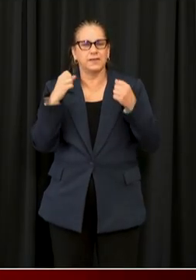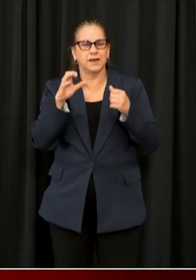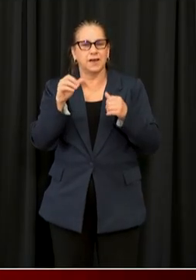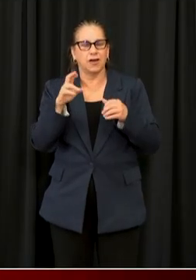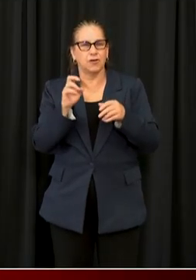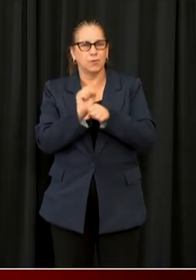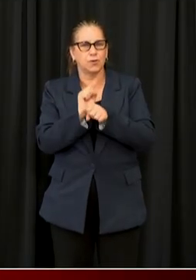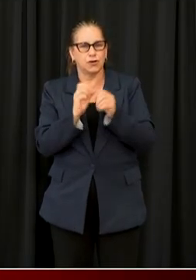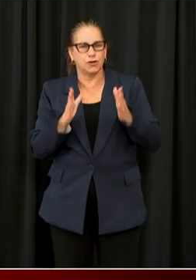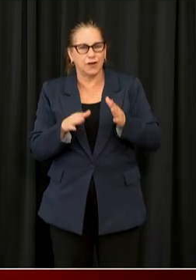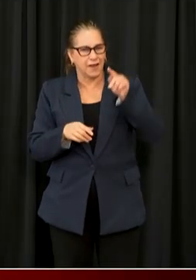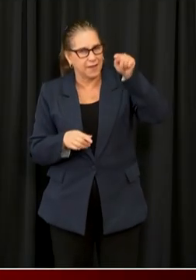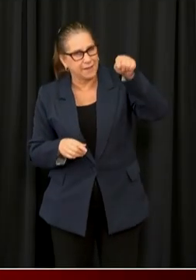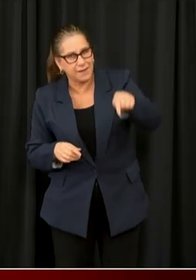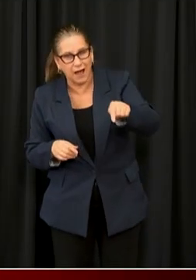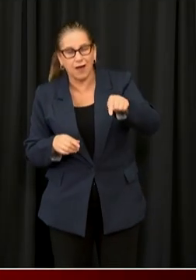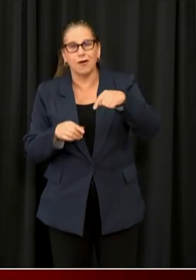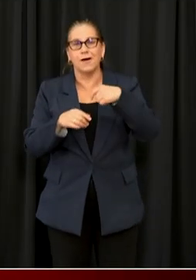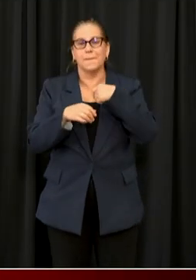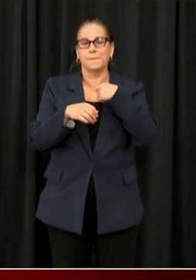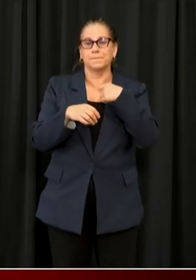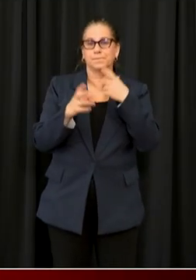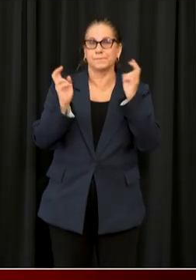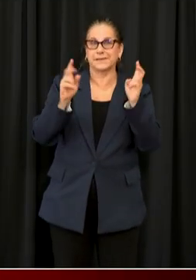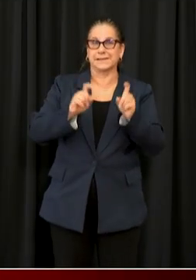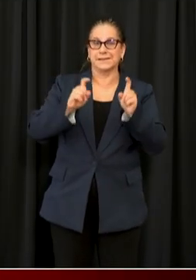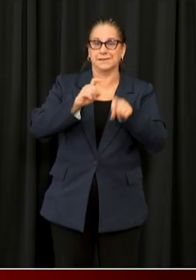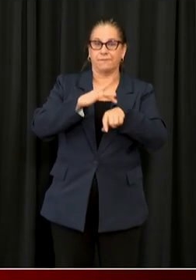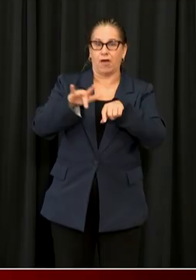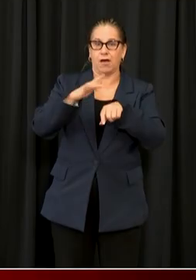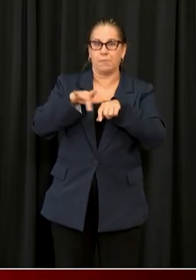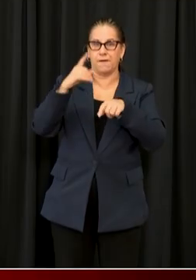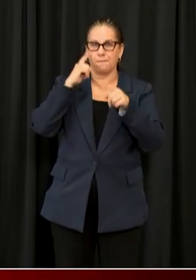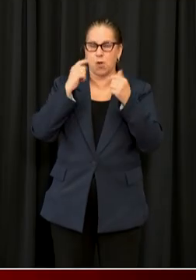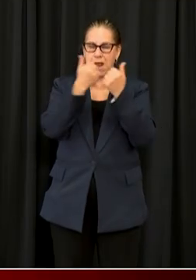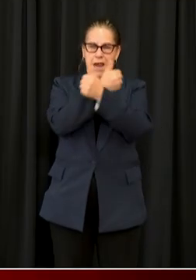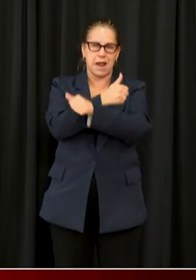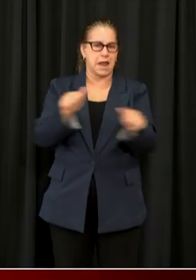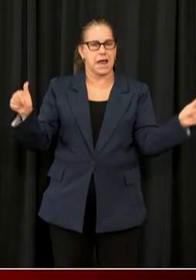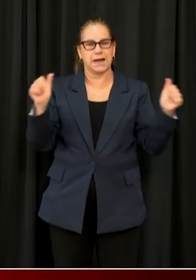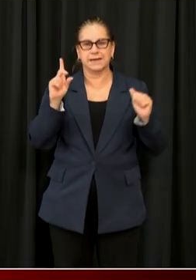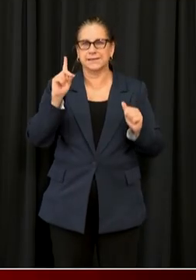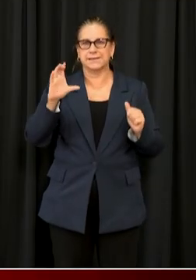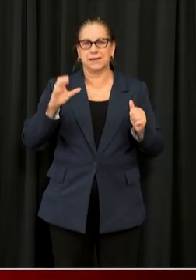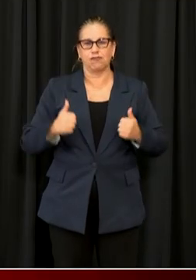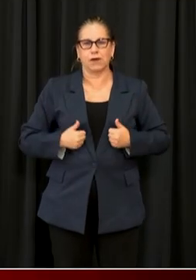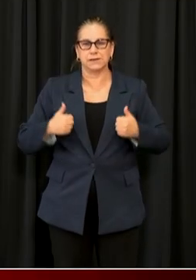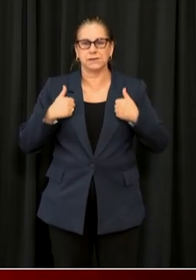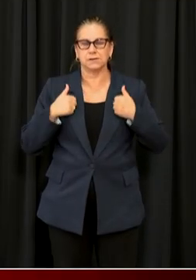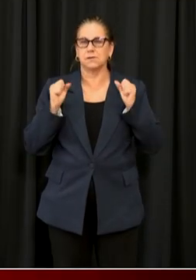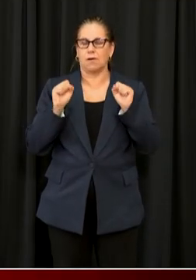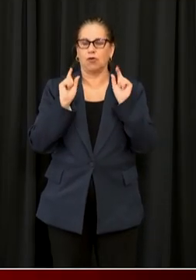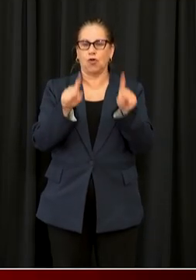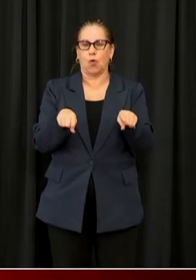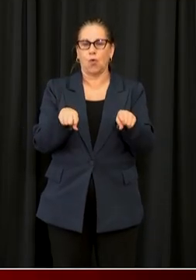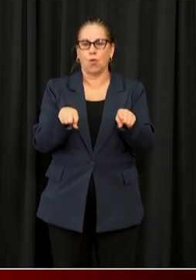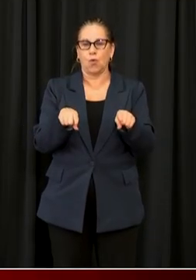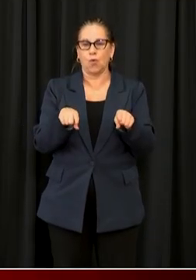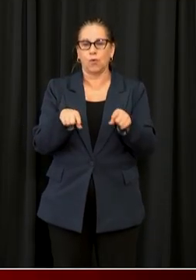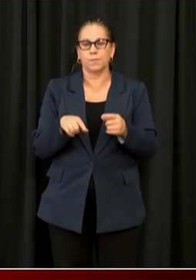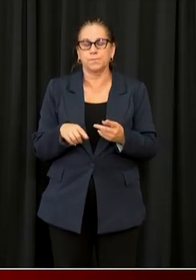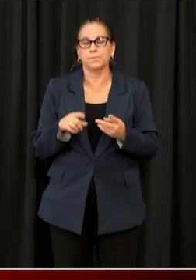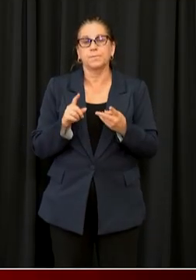make sure that all of the residents know about those testing options, but also importantly that healthcare providers in the district who have not